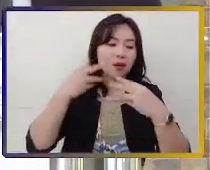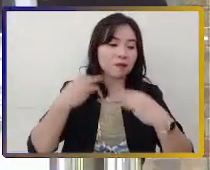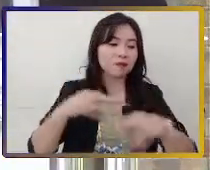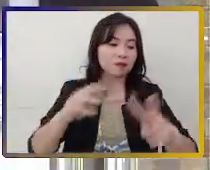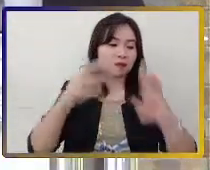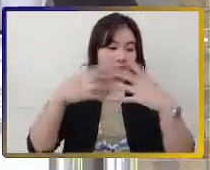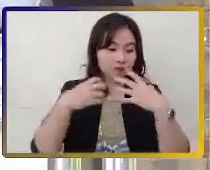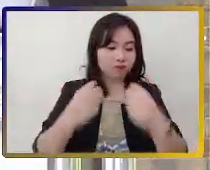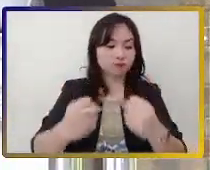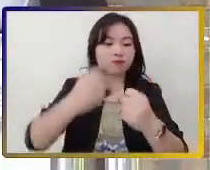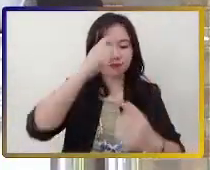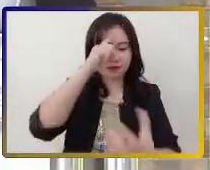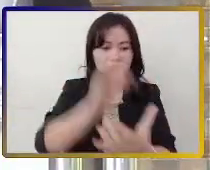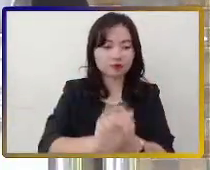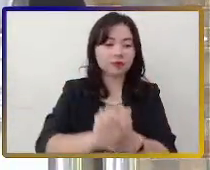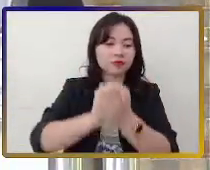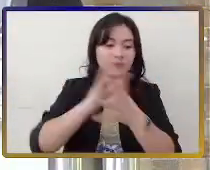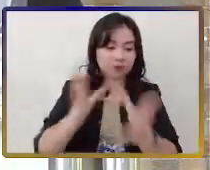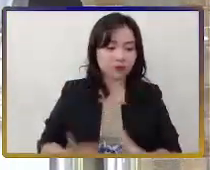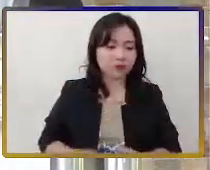faithful. May the fire of